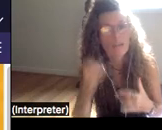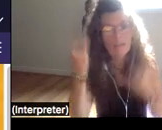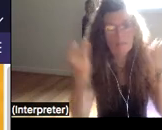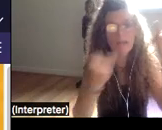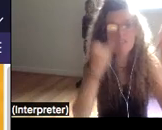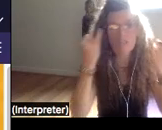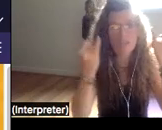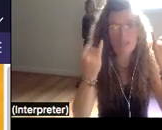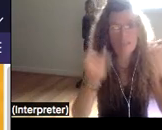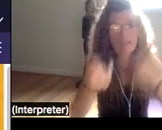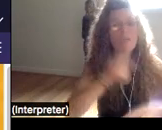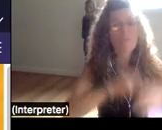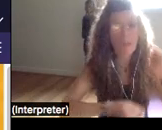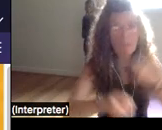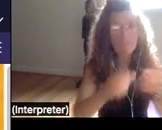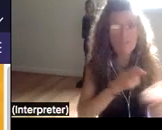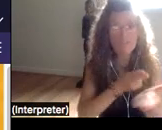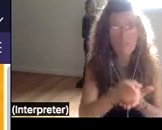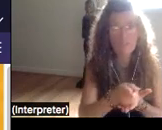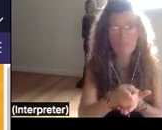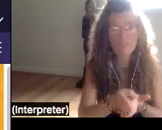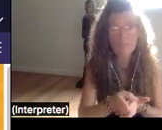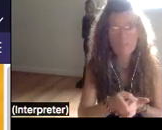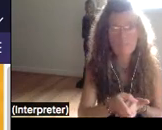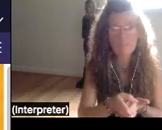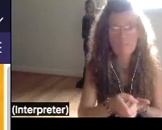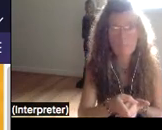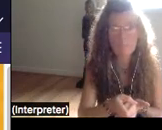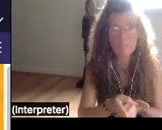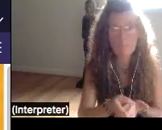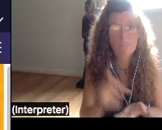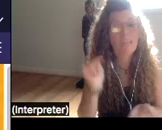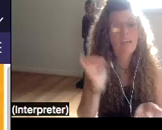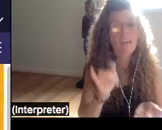partial and imaginary rather than true.